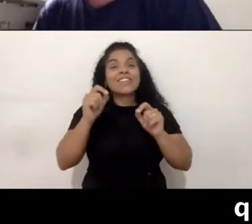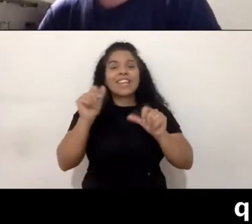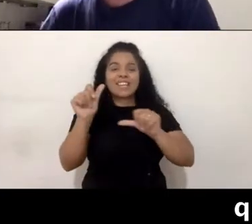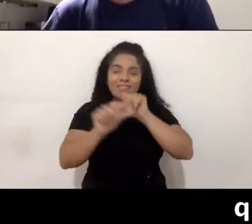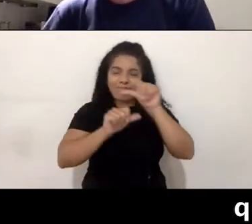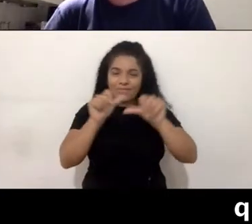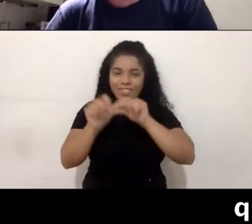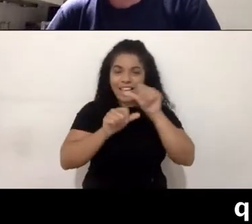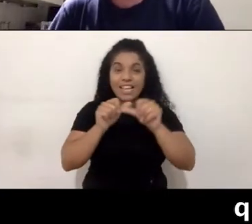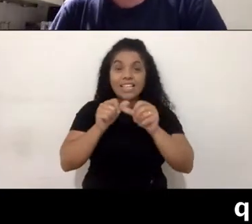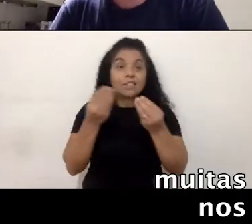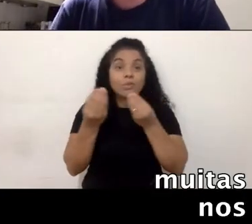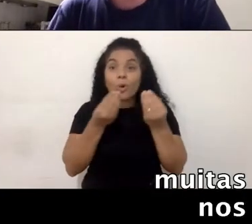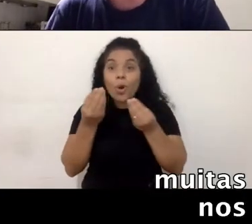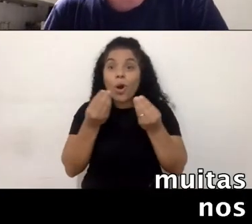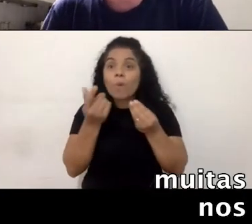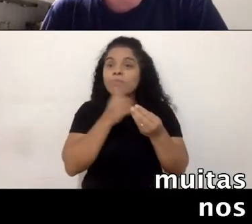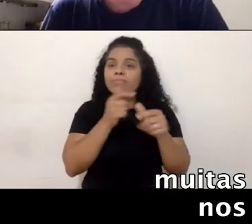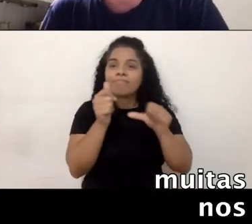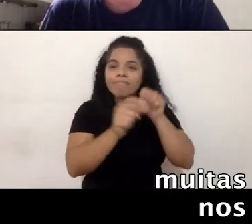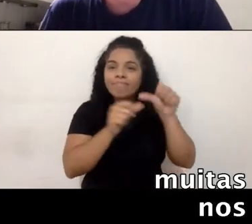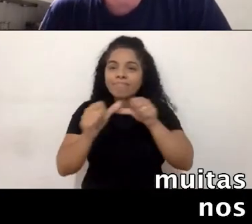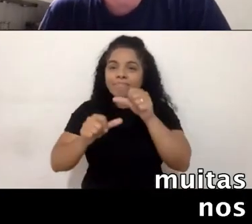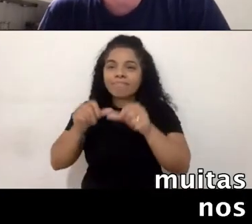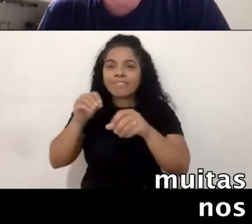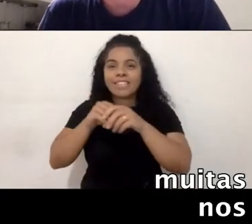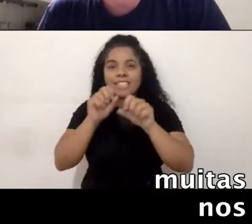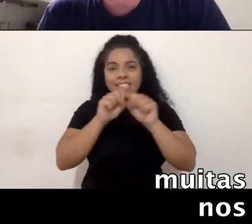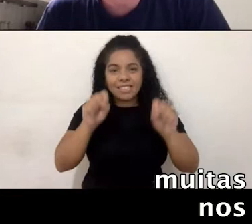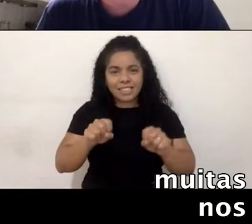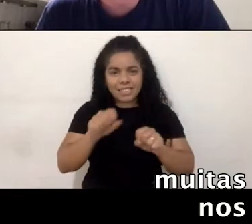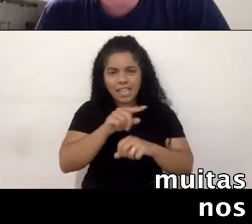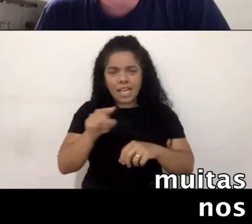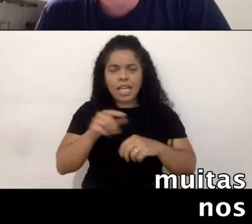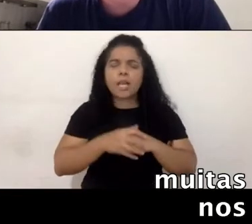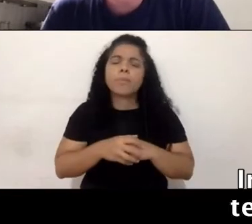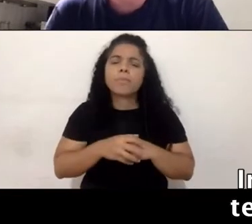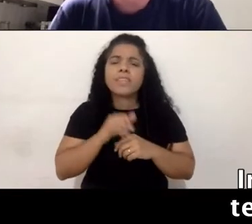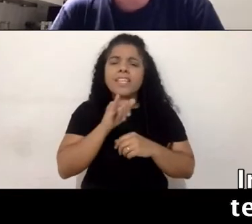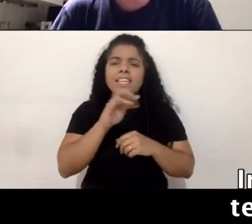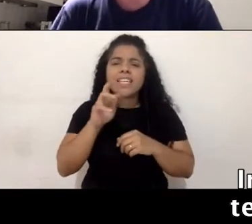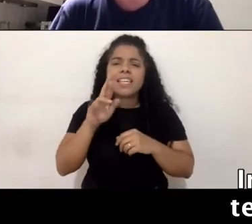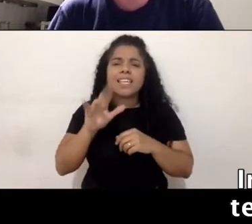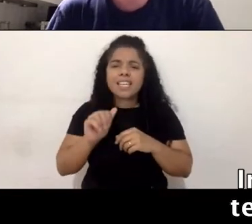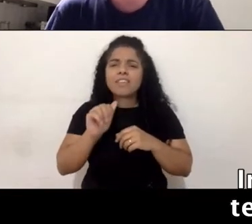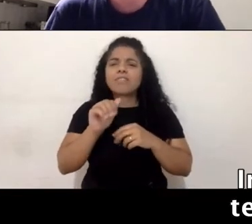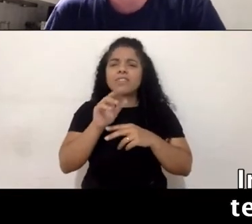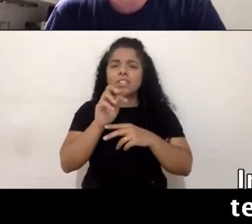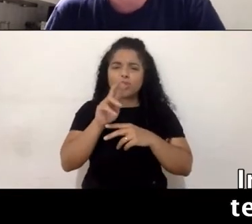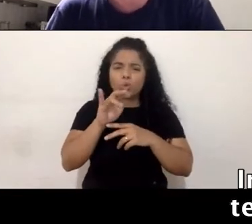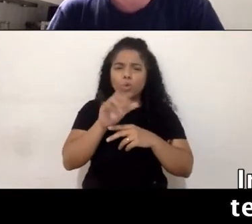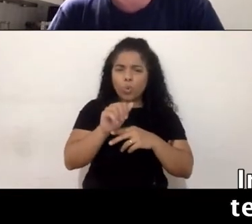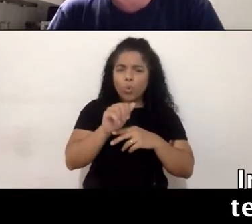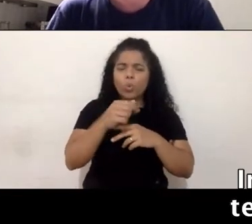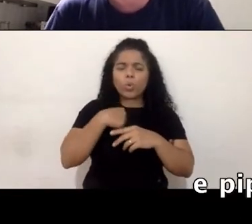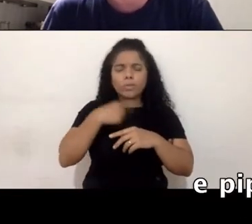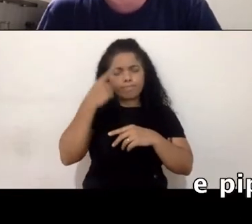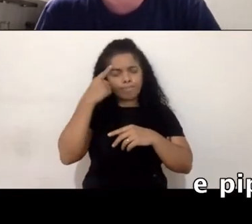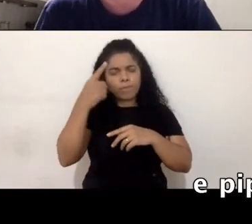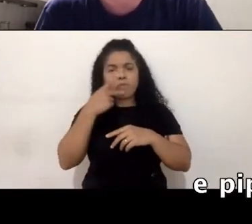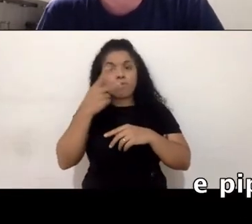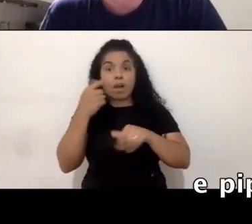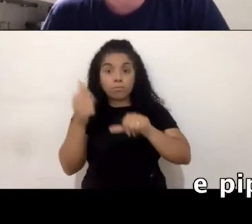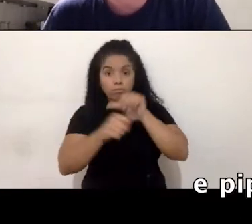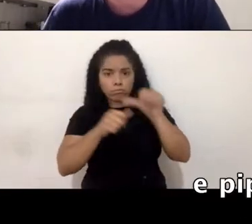With infrastructure, when I talk about change, a lot of times people ask me, why do we need to worry about that so much, right? We do application deployments, we have automated tests